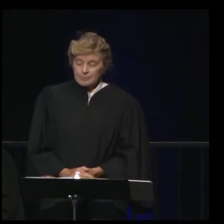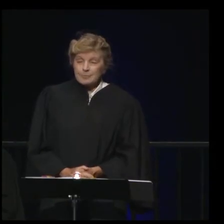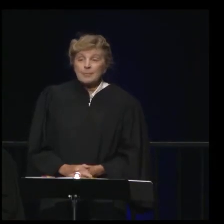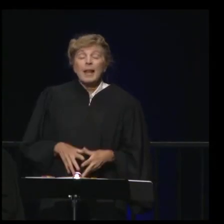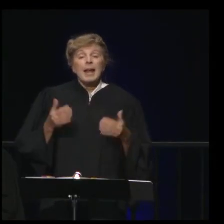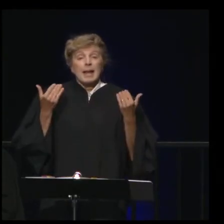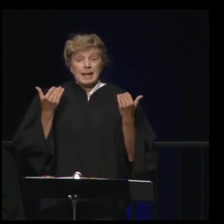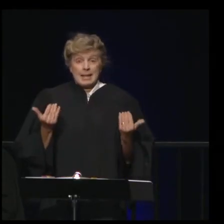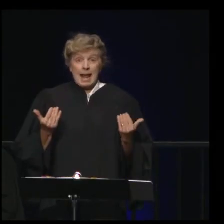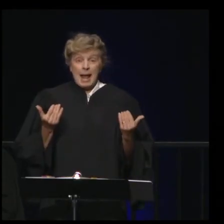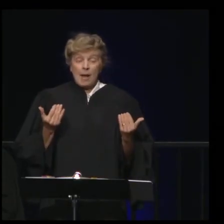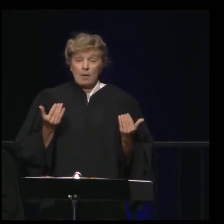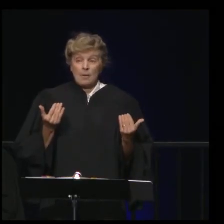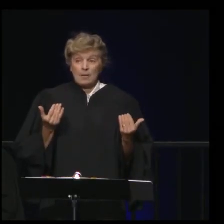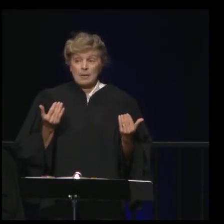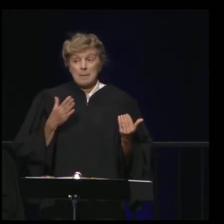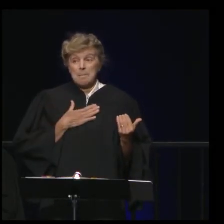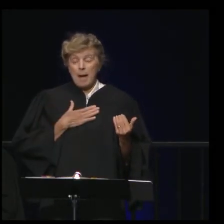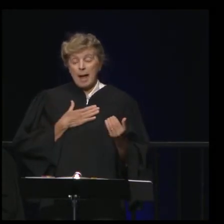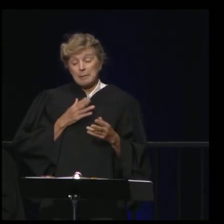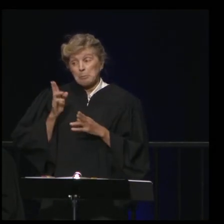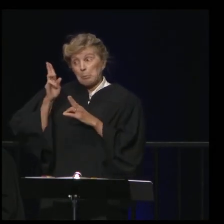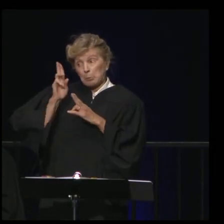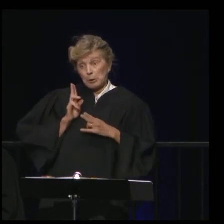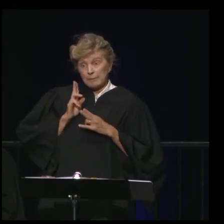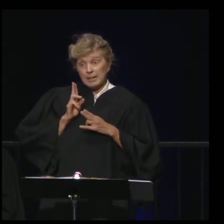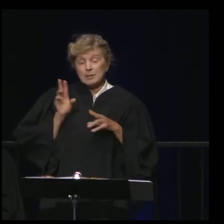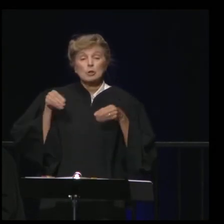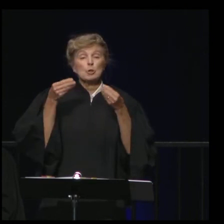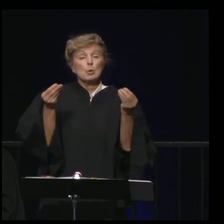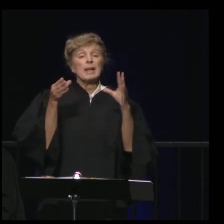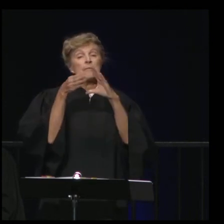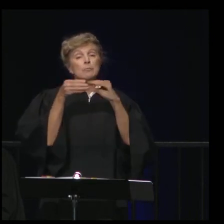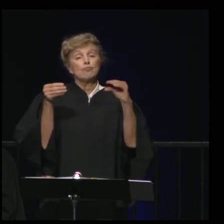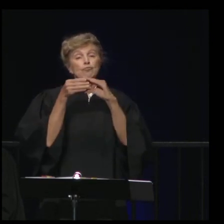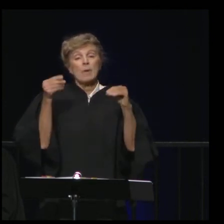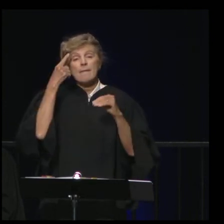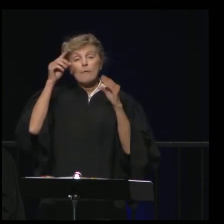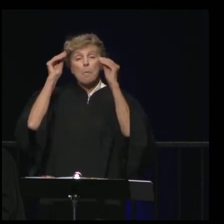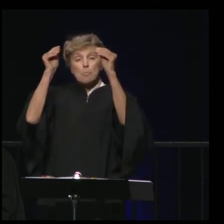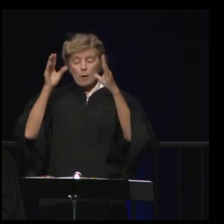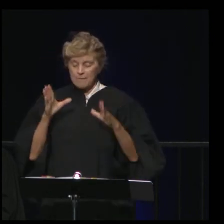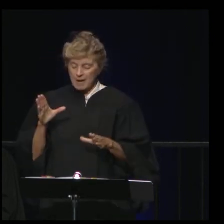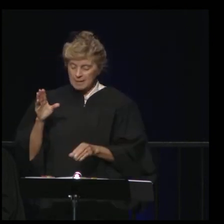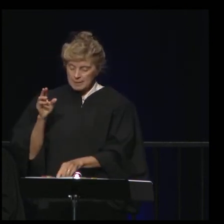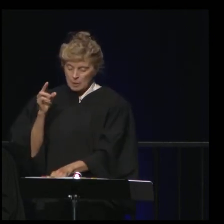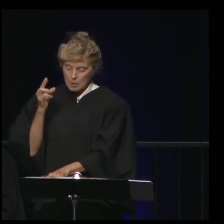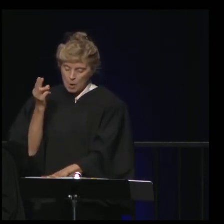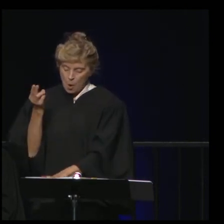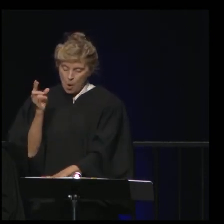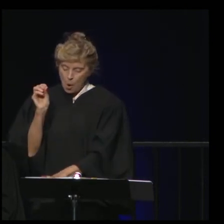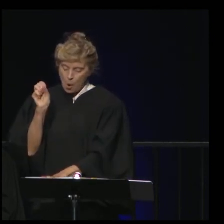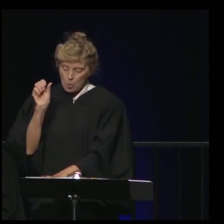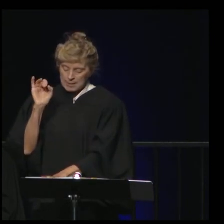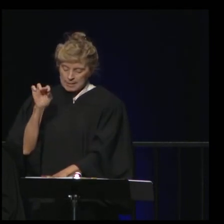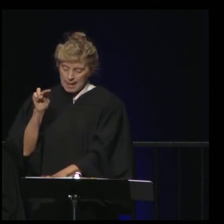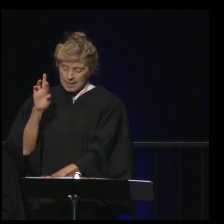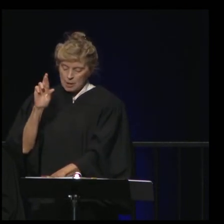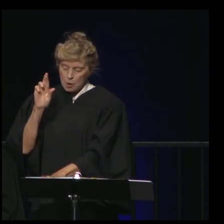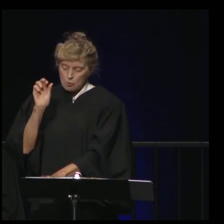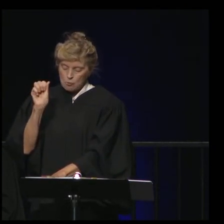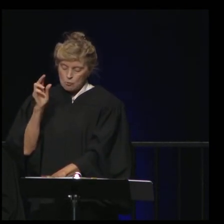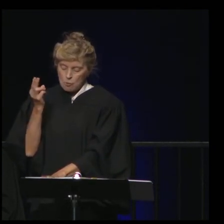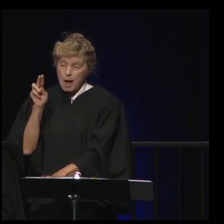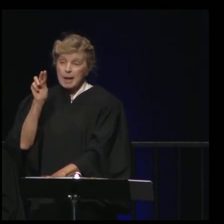It's now my privilege to deliver the citation for Professor Hossein Rahnama, who we have invited to